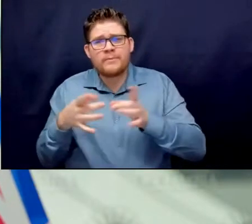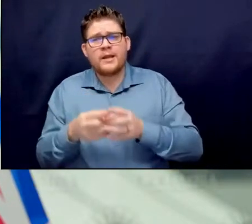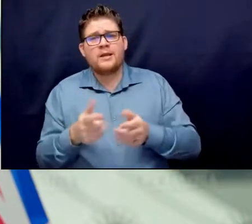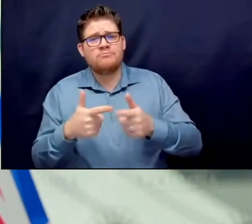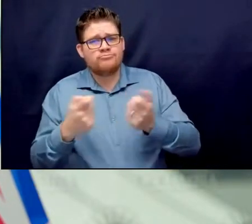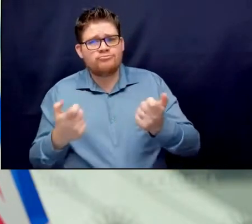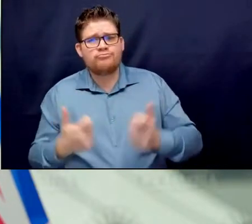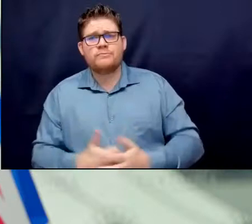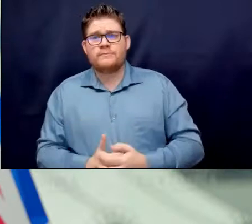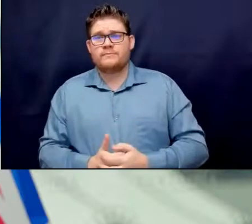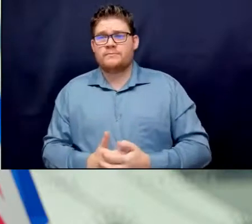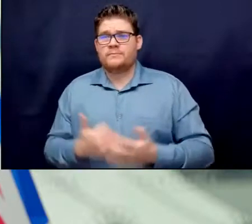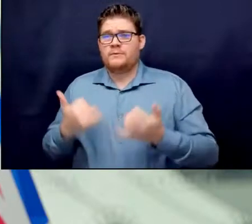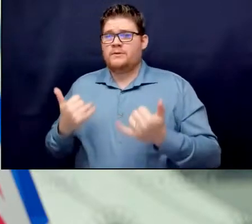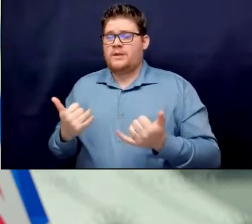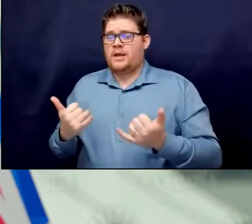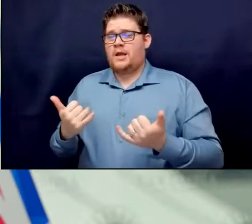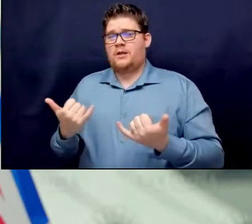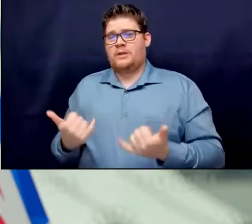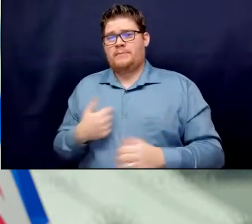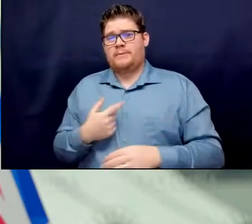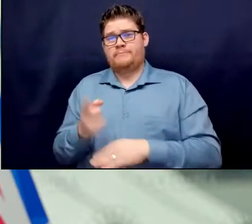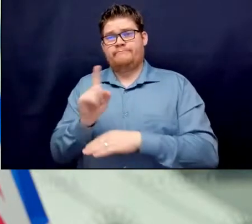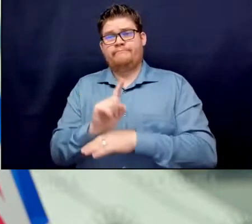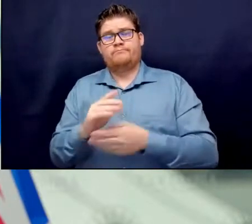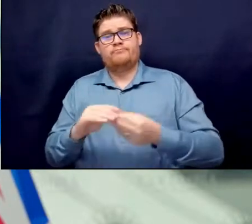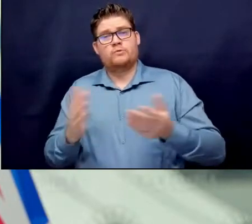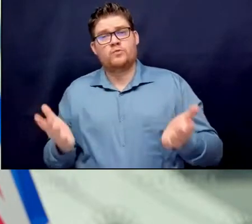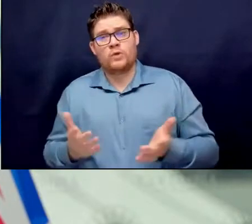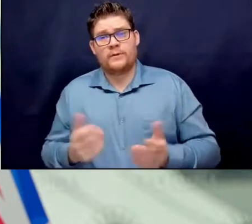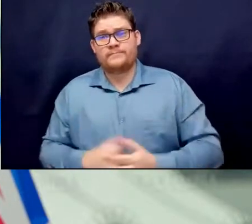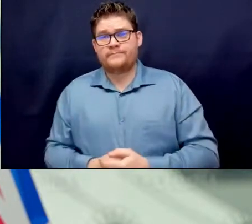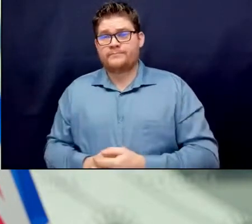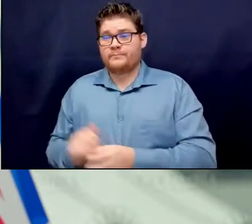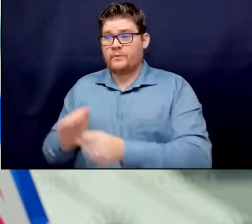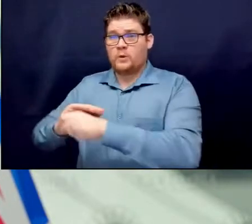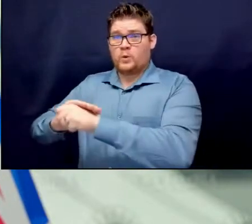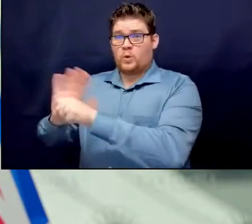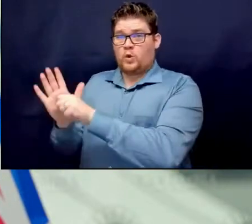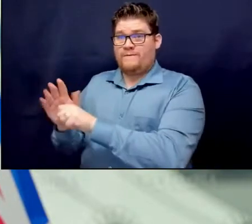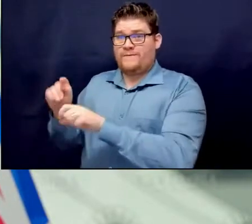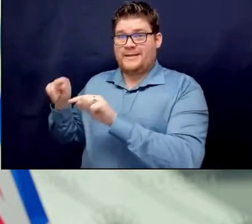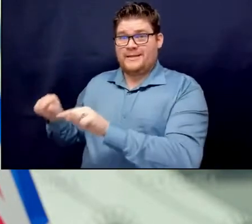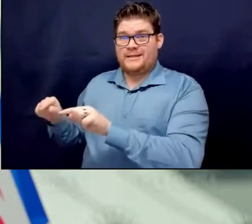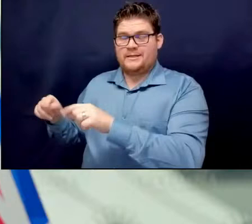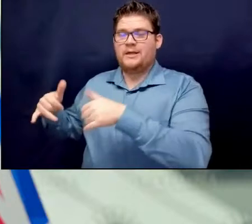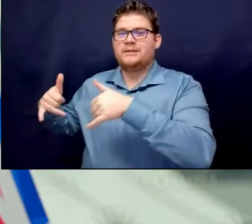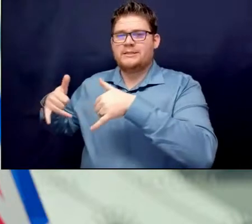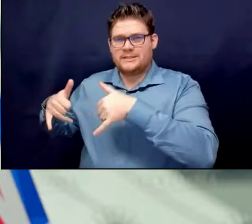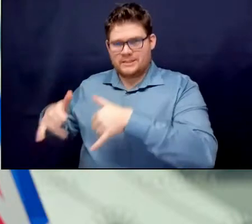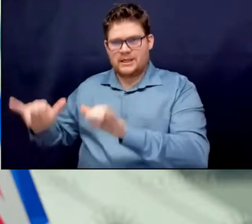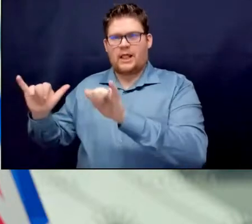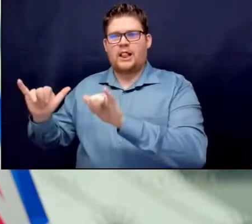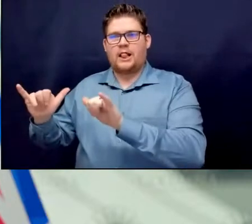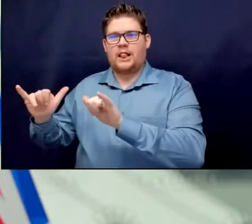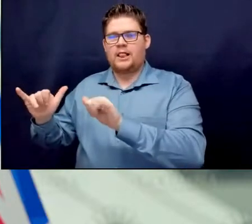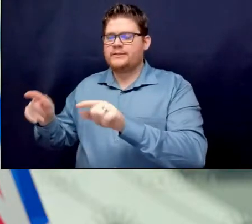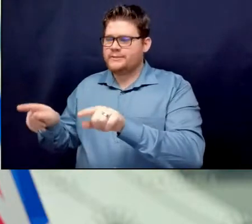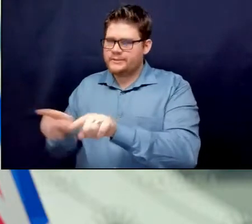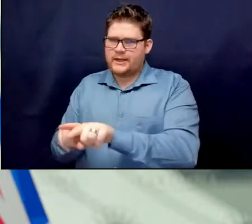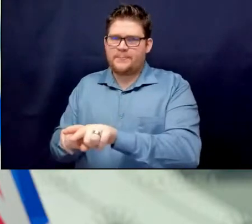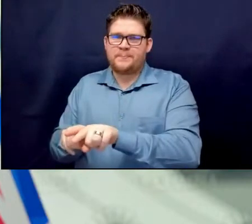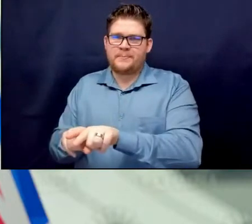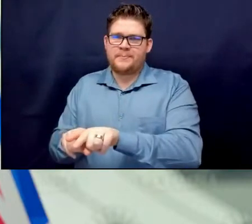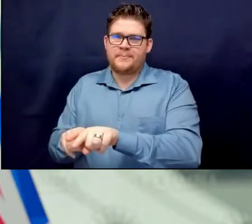some things happened. COVID-19 is still the same. It still lives to spread. It spreads to live. And in that purpose, it's